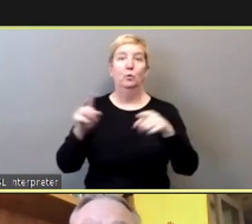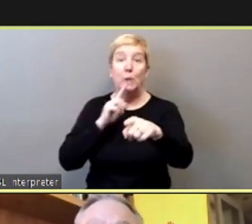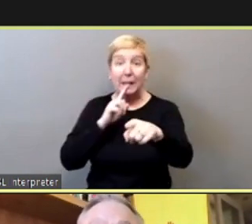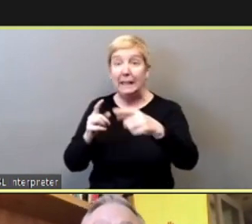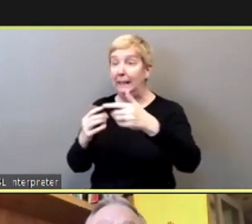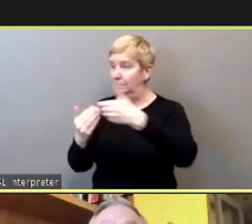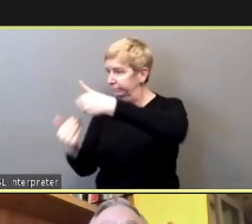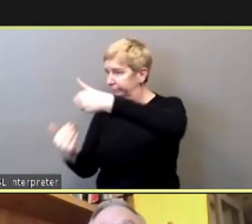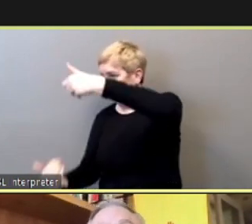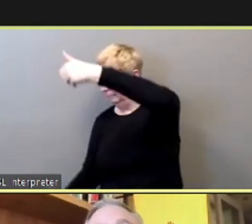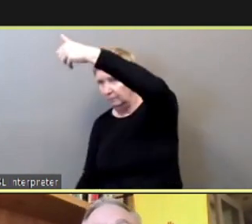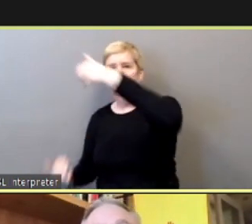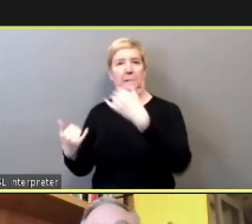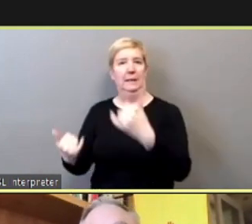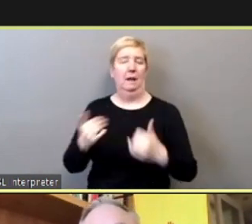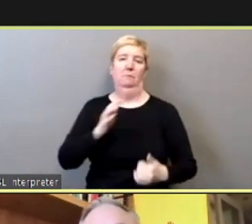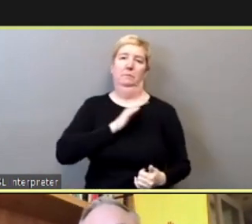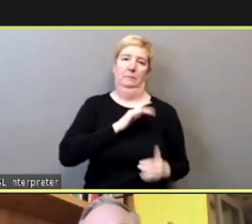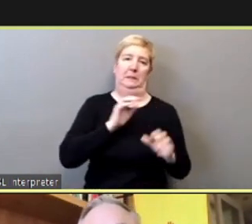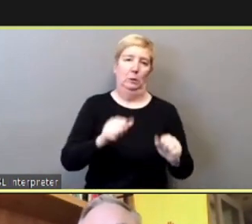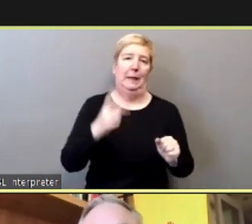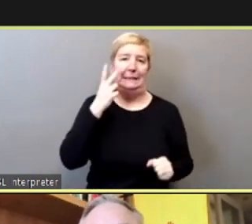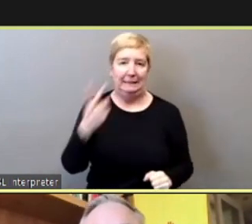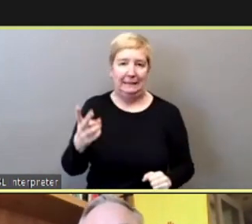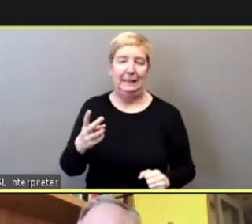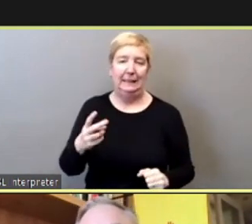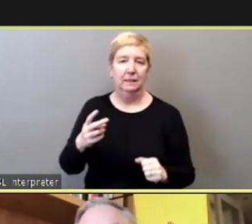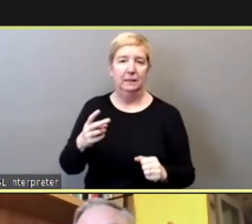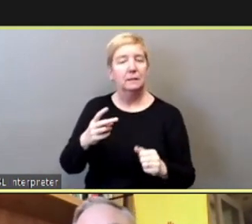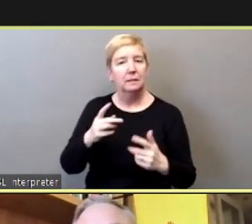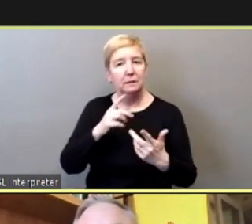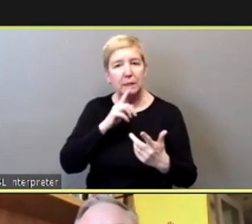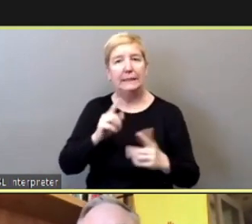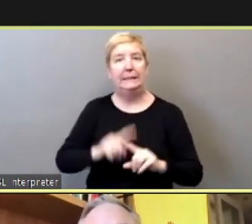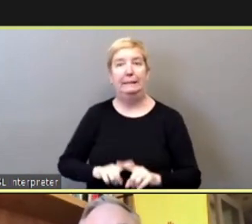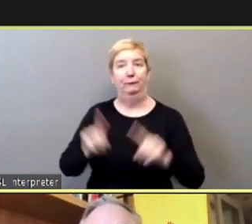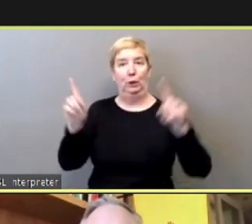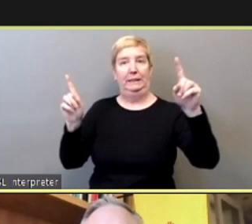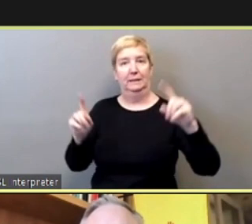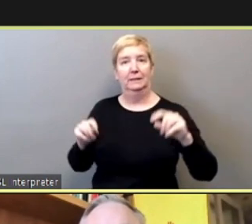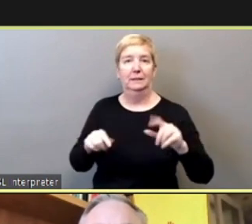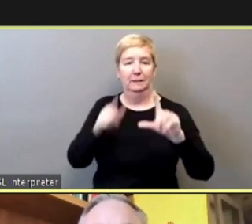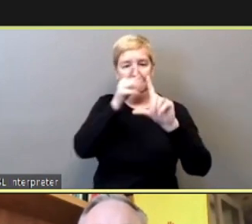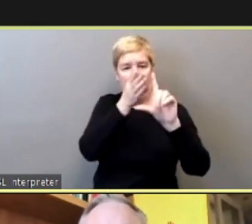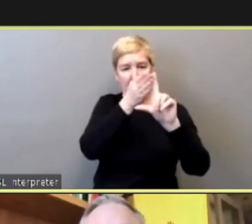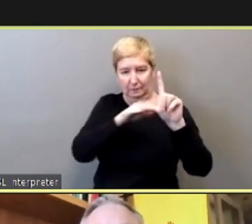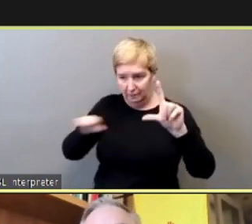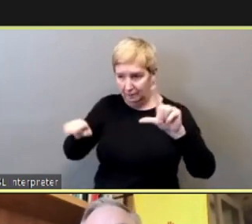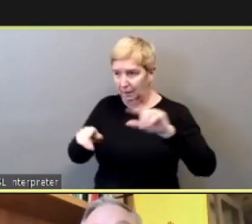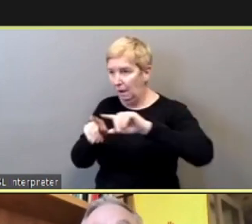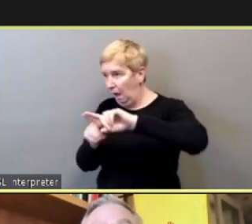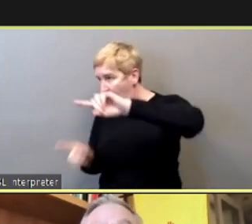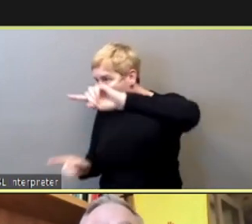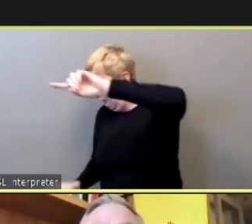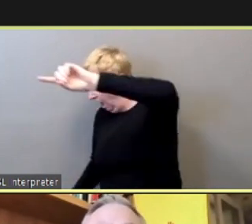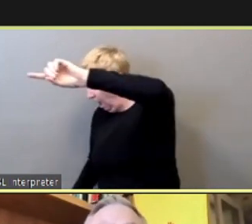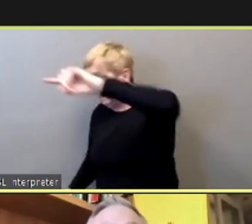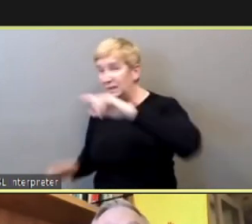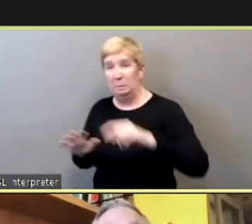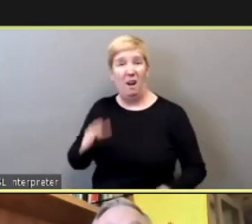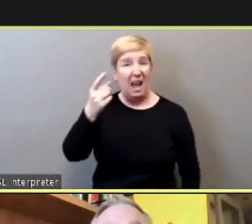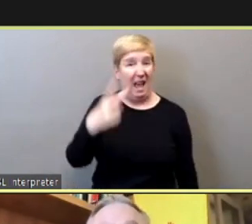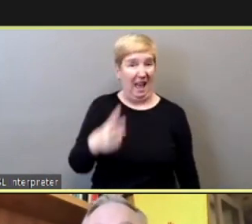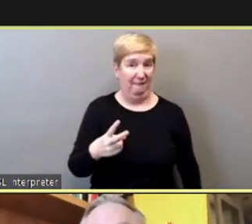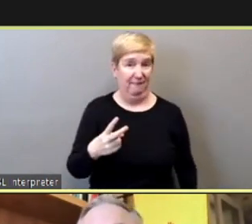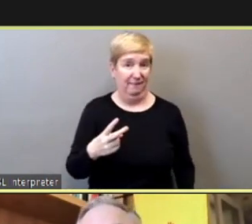wide. And you can actually see that distance from the horizontal axis, the x-axis up to the red curve, is about halfway